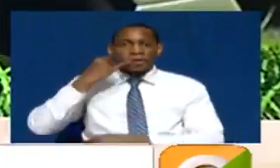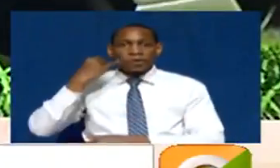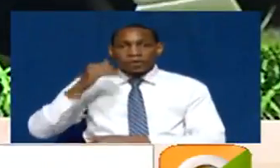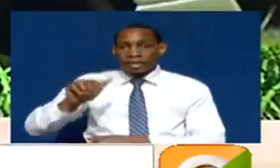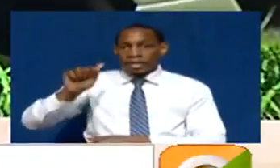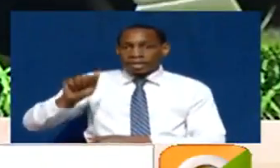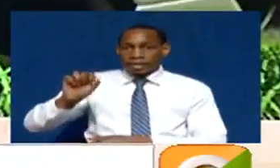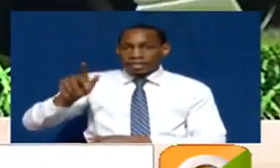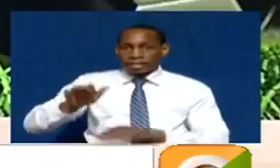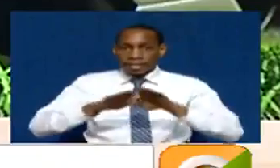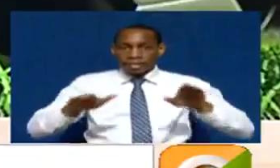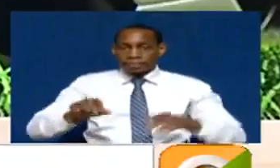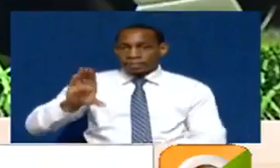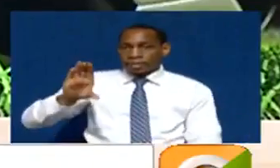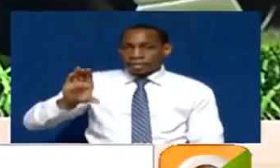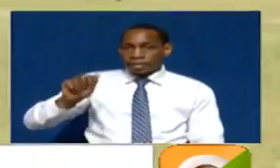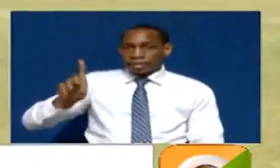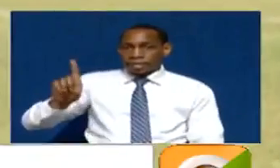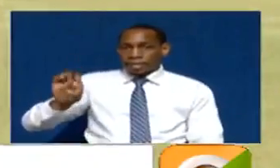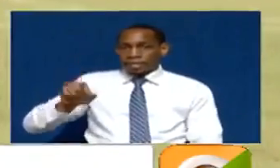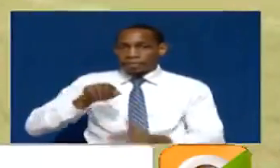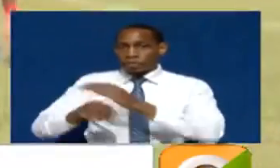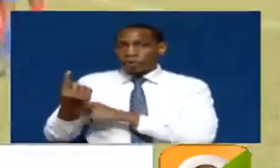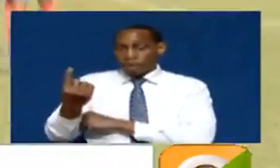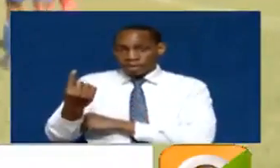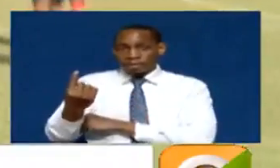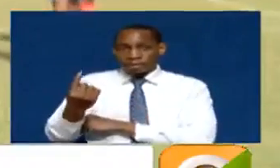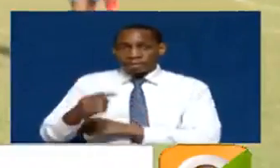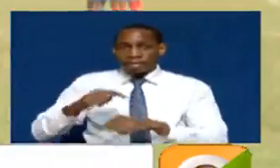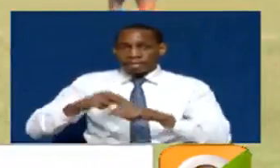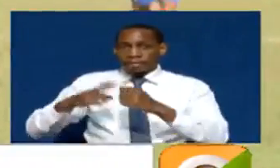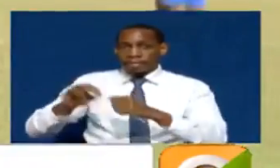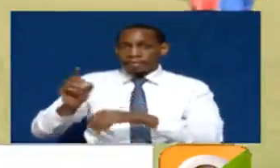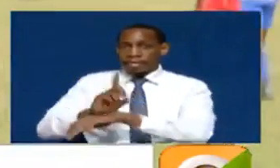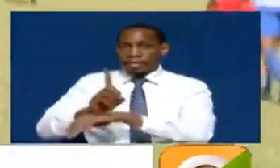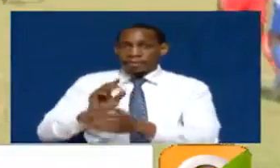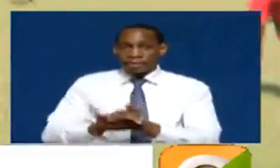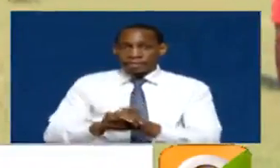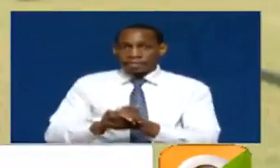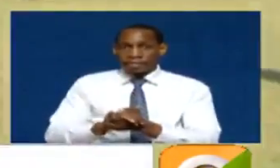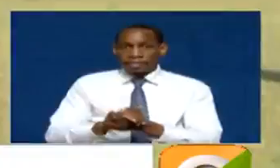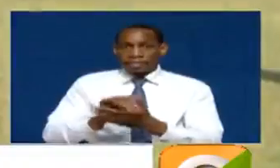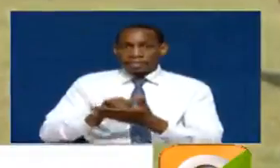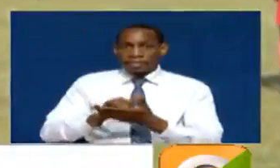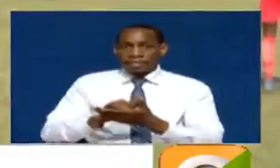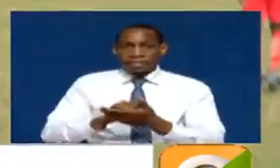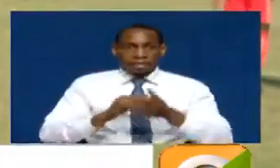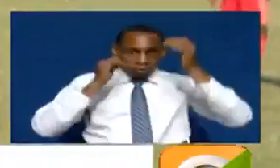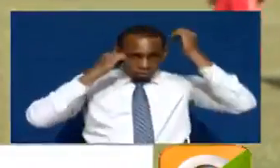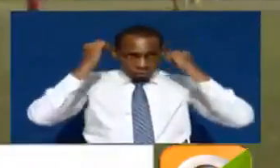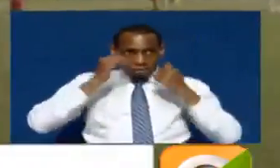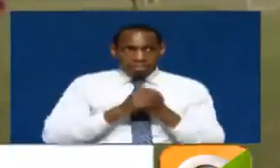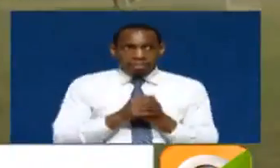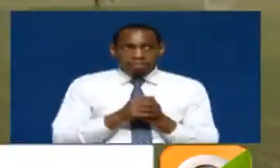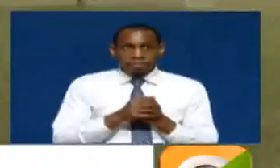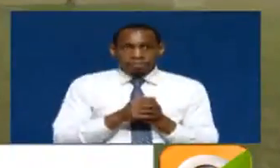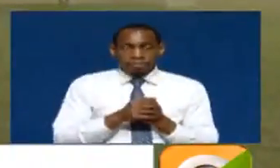ask grounds cala bolillo scored the lone goal of the match in the 70th minute a well struck shot that left a lindsay shot